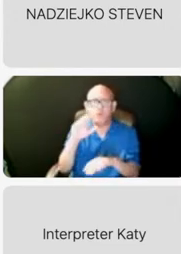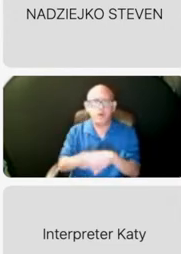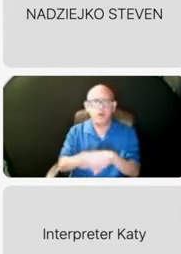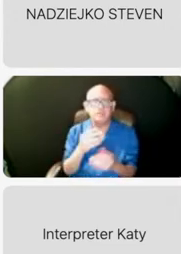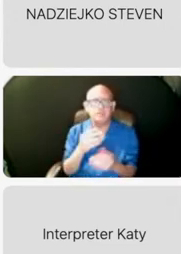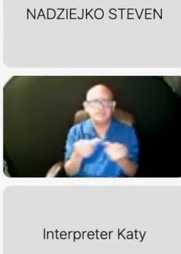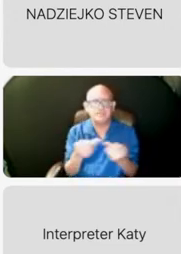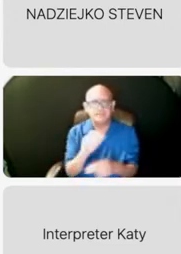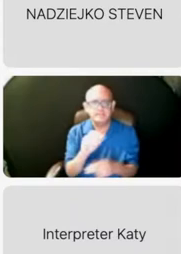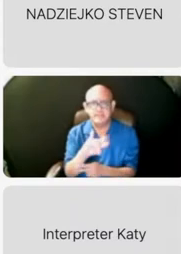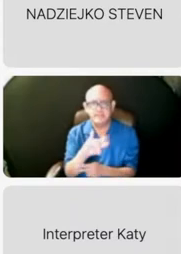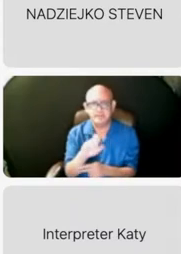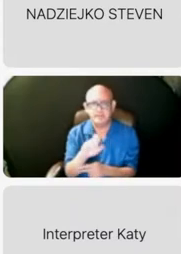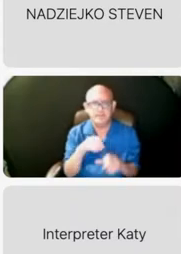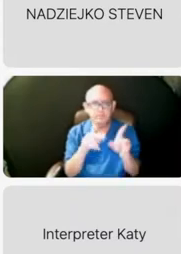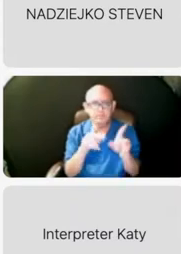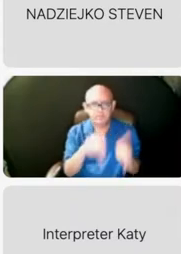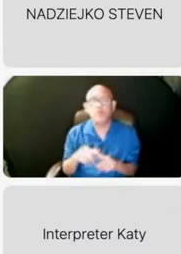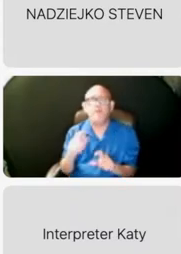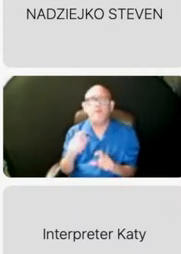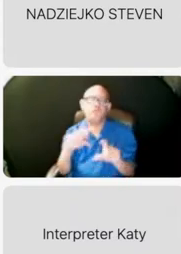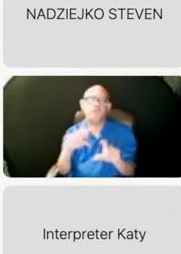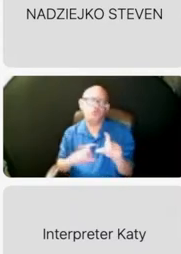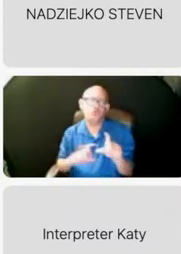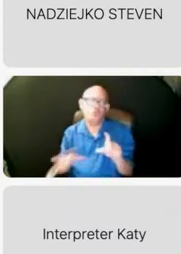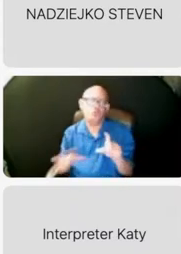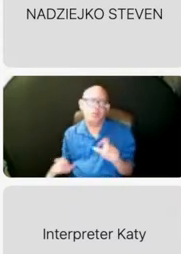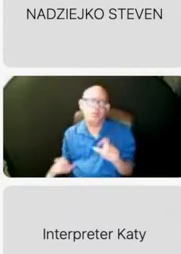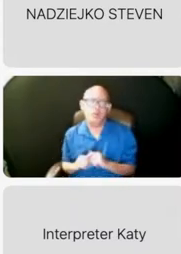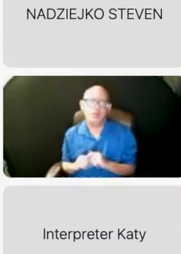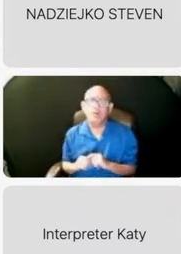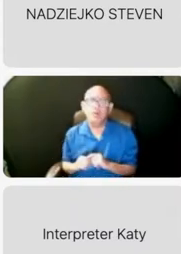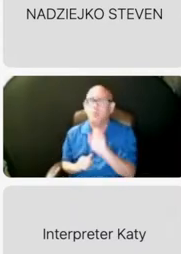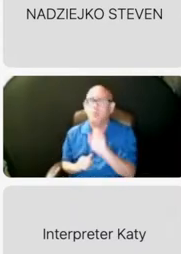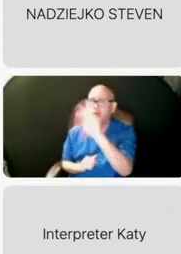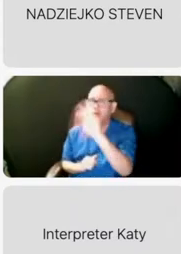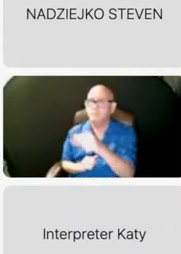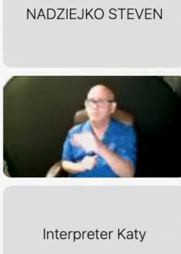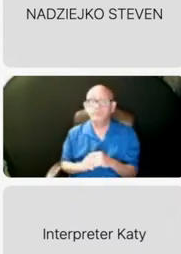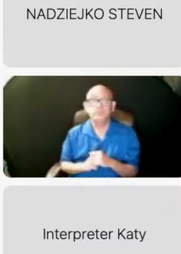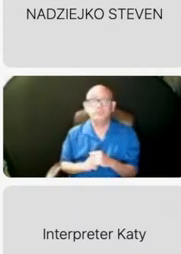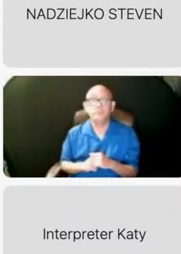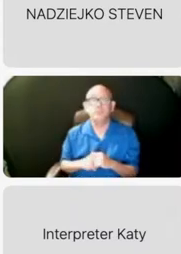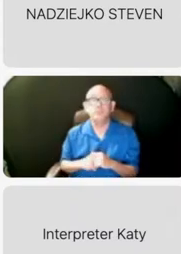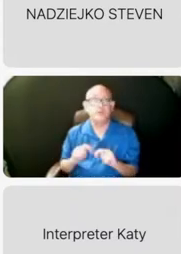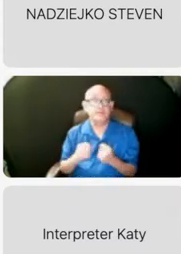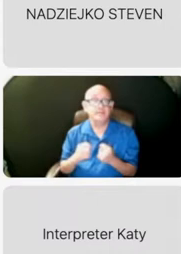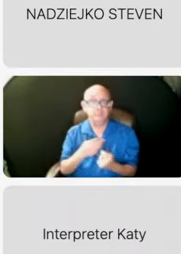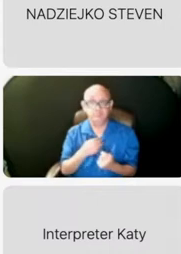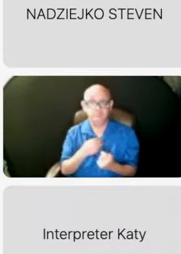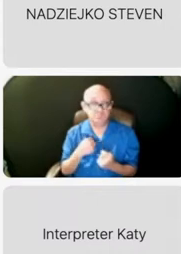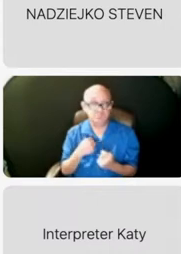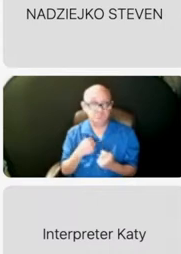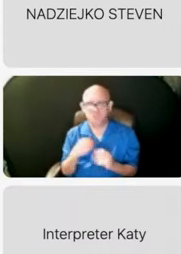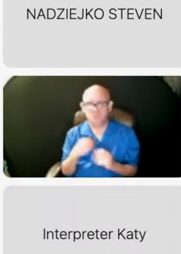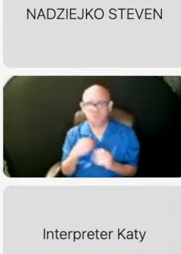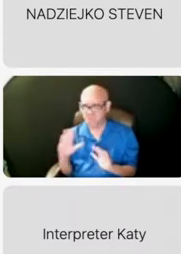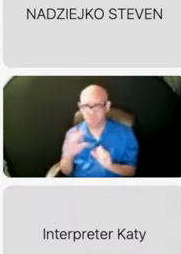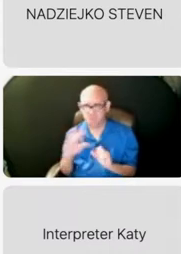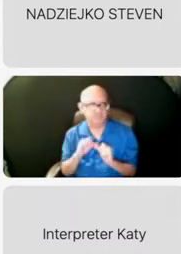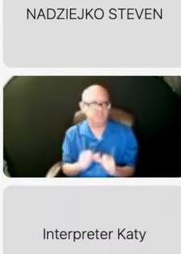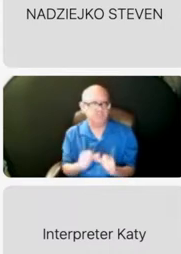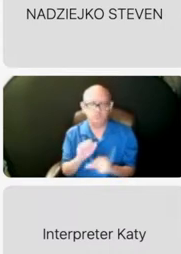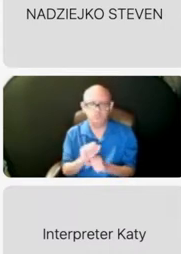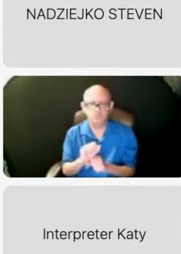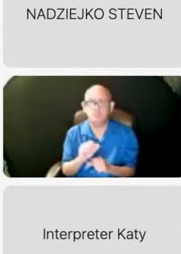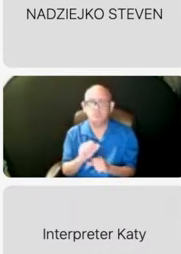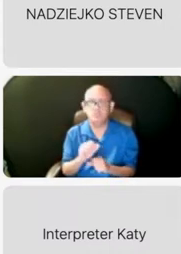yeah we'll do a virtual meeting okay i believe we have our three members that will continue and i believe i have consensus